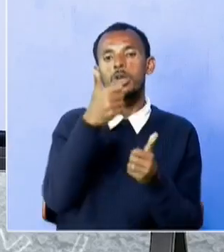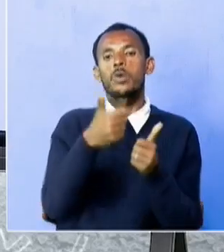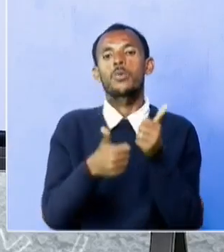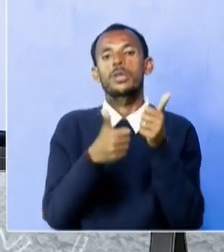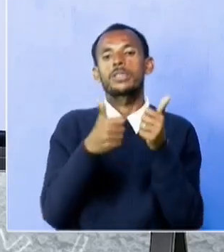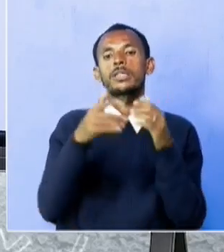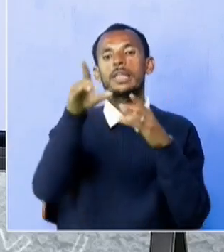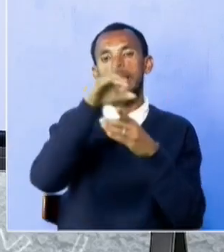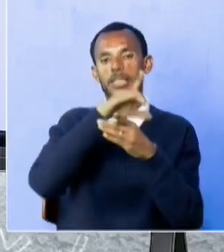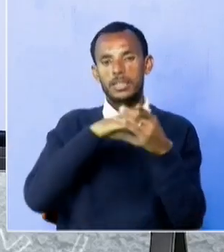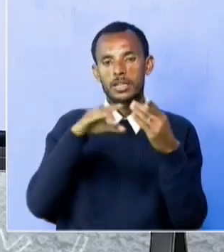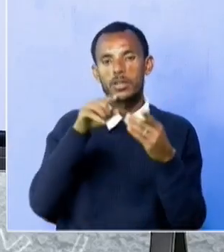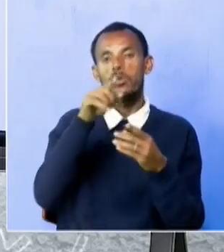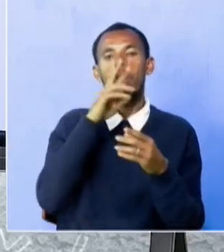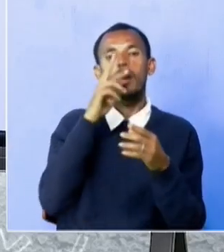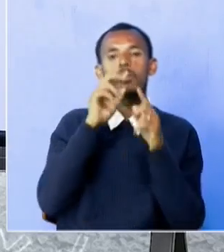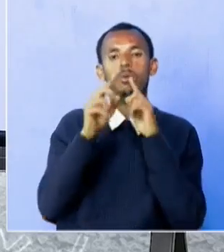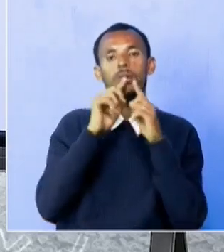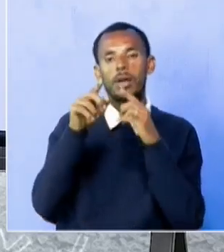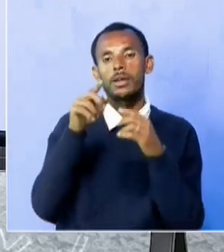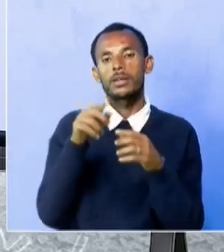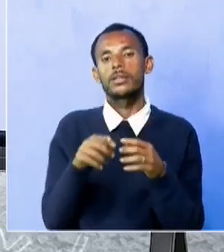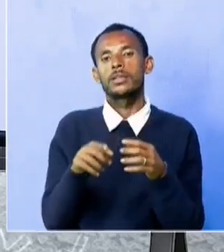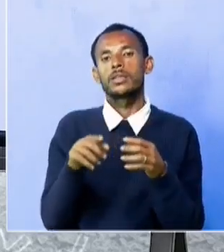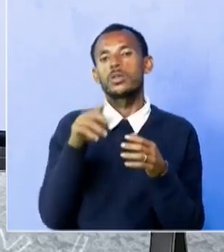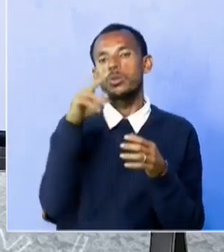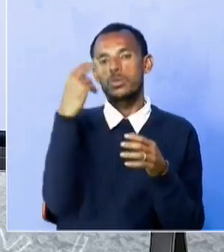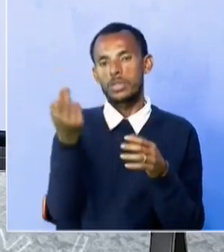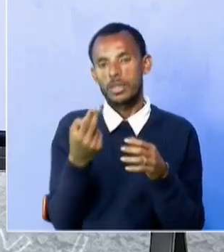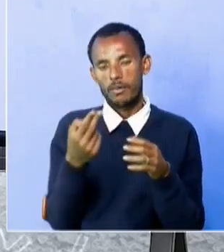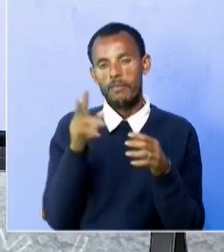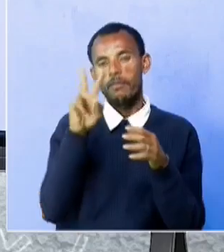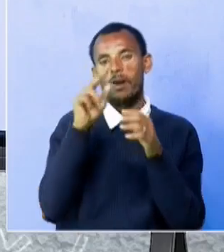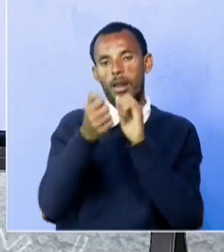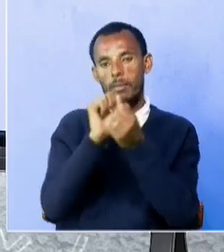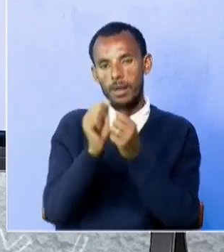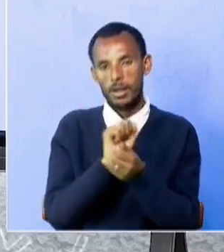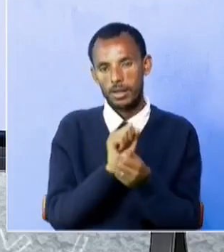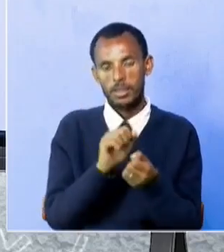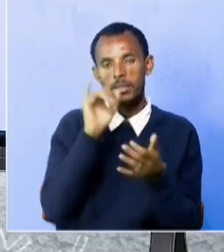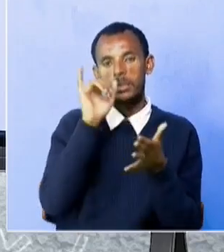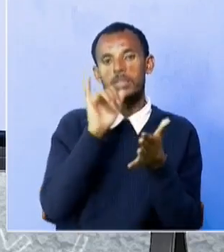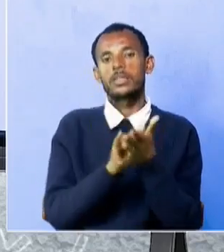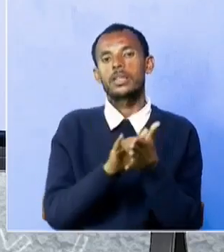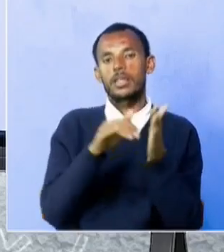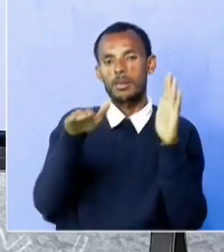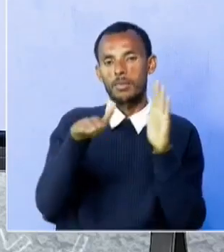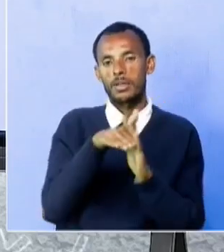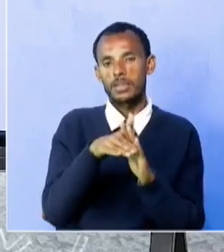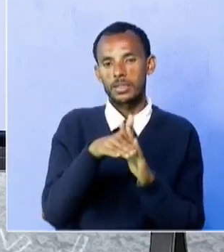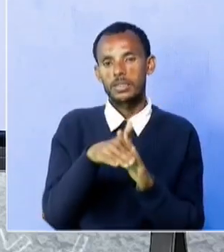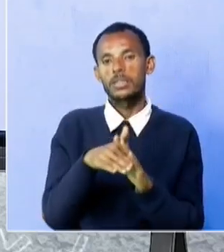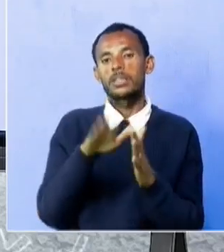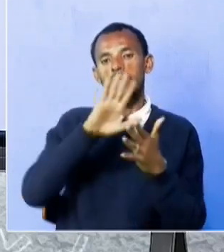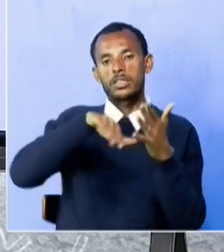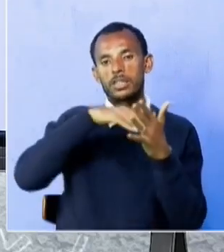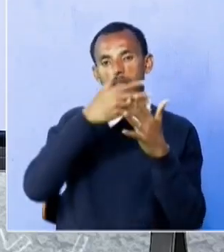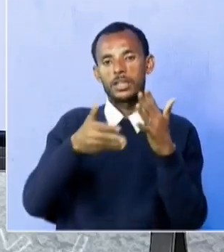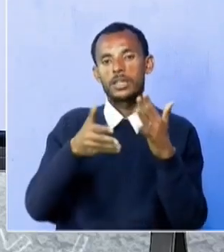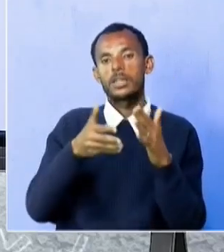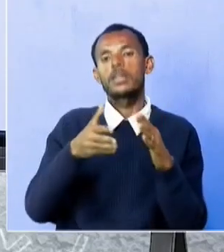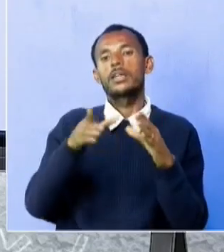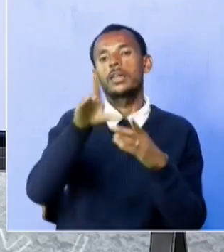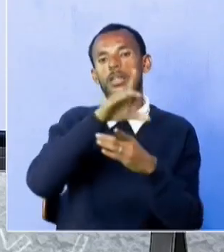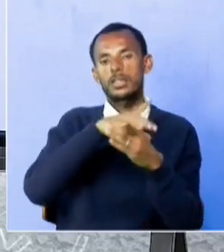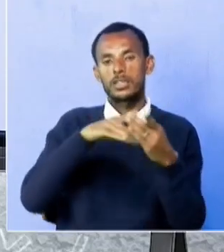region you are talking. Okay, either by using variables that represents the shaded region,